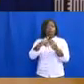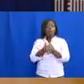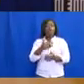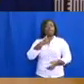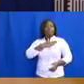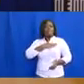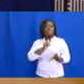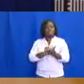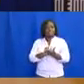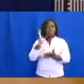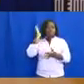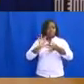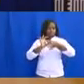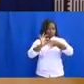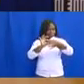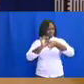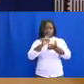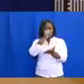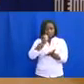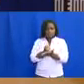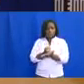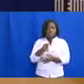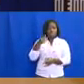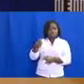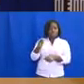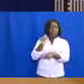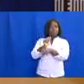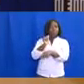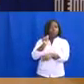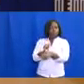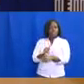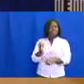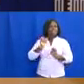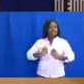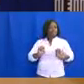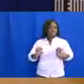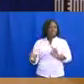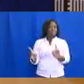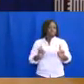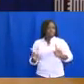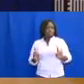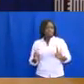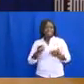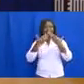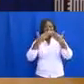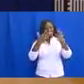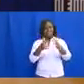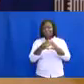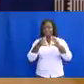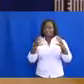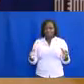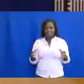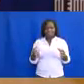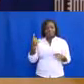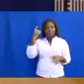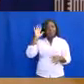that they would cooperate to ensure that this exercise is effectively undertaken, and I thank them very much